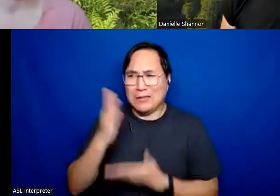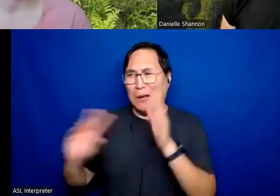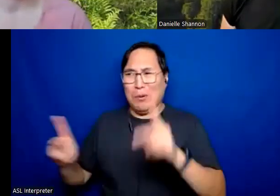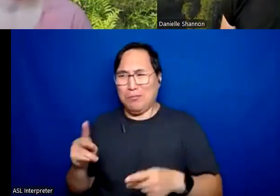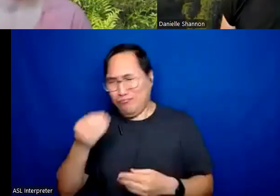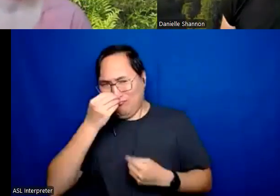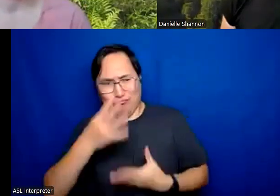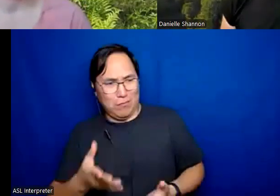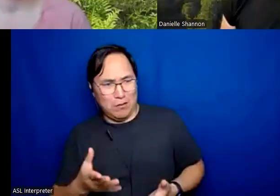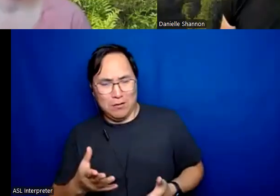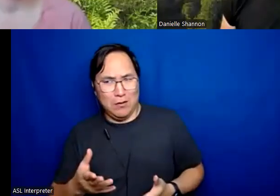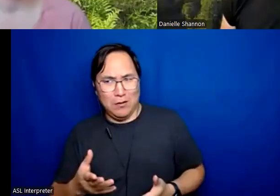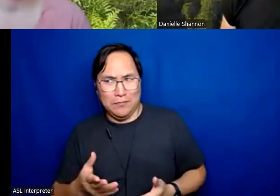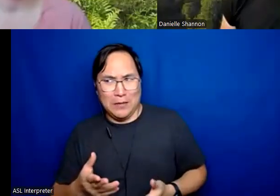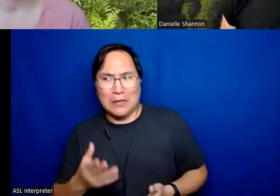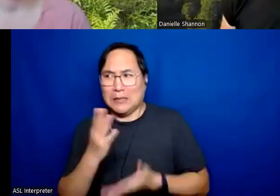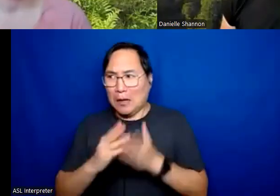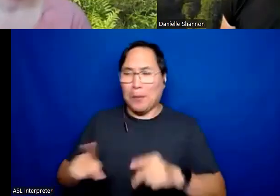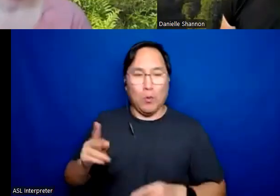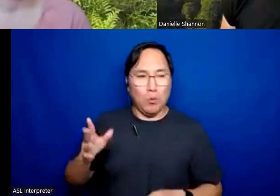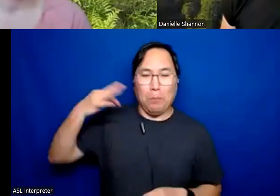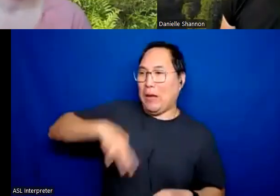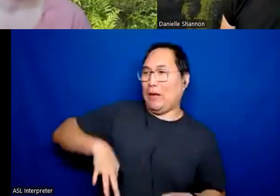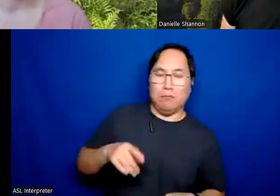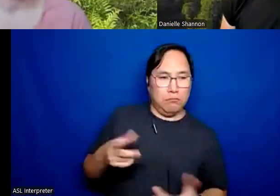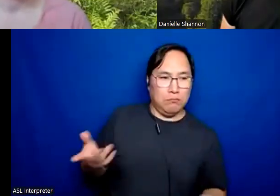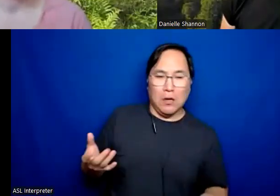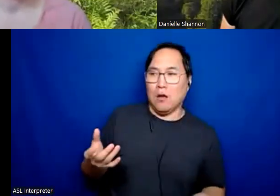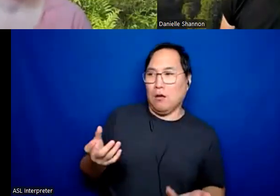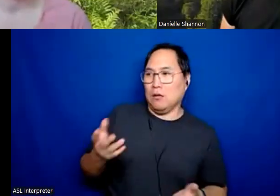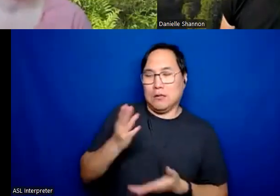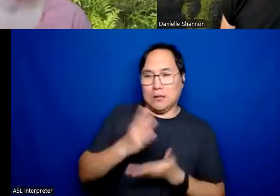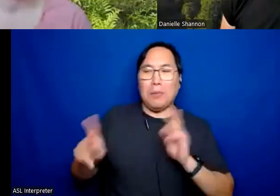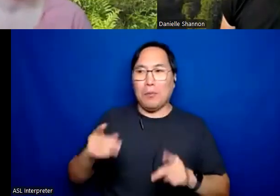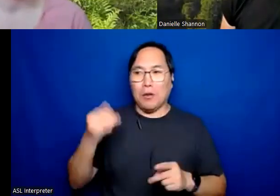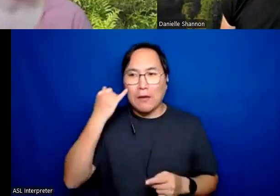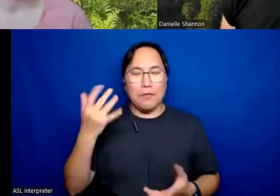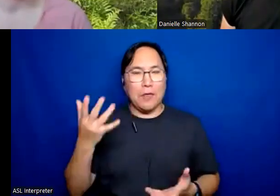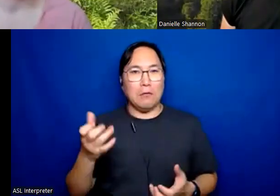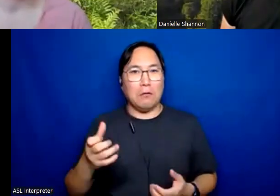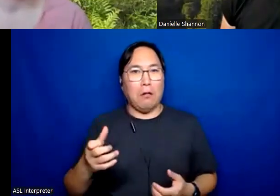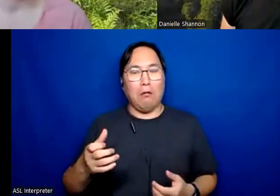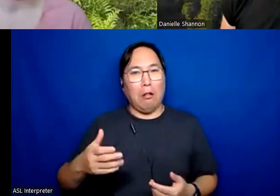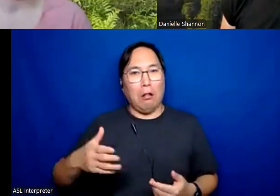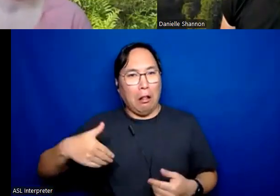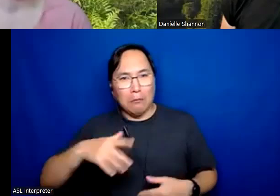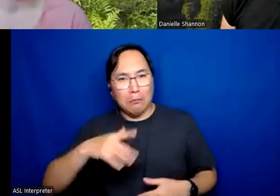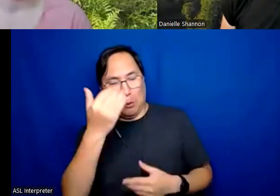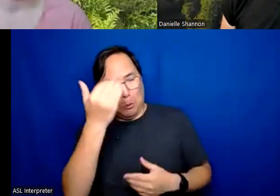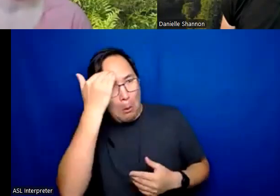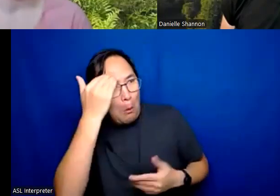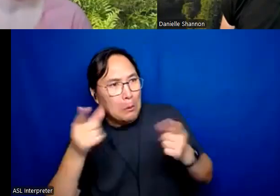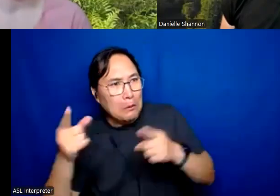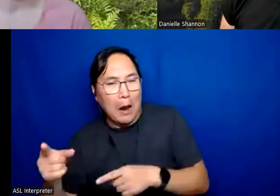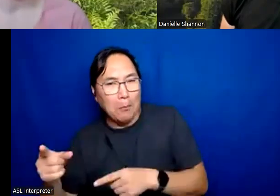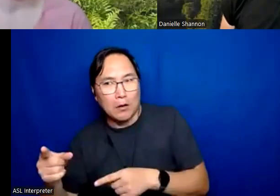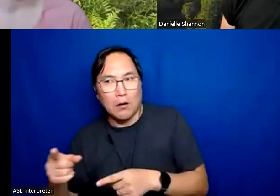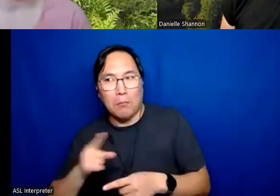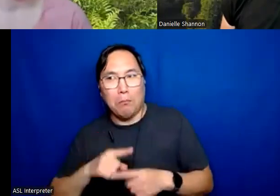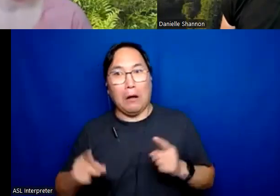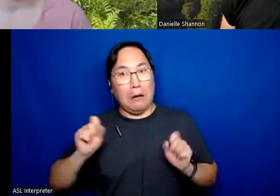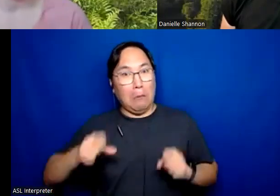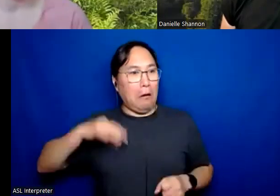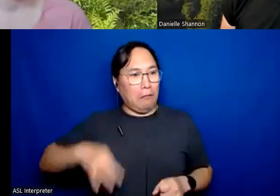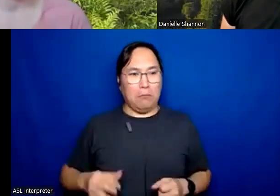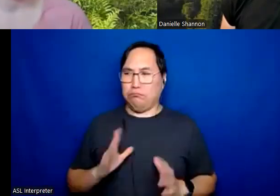is useful and makes sense, then a story map is great. But if you want to do something interpretive where it's really helpful for people to see, here's exactly what's going on in this